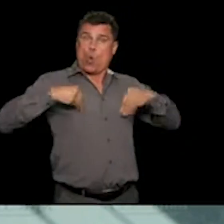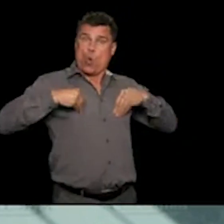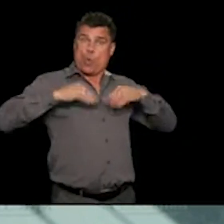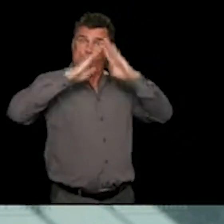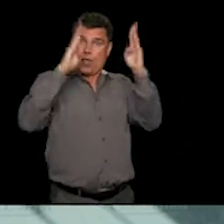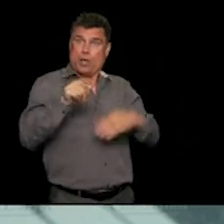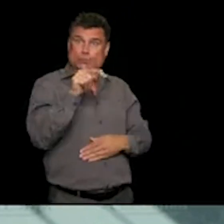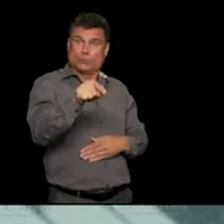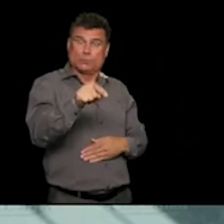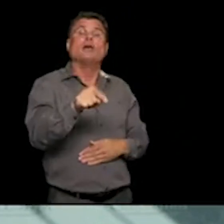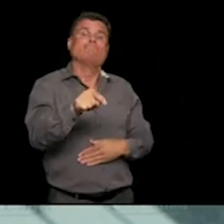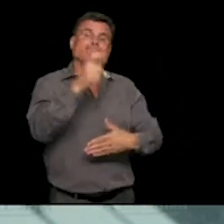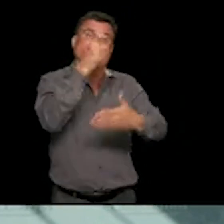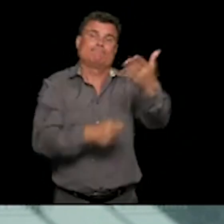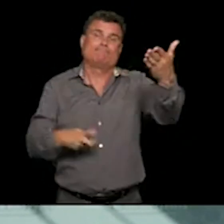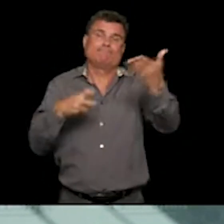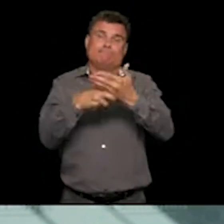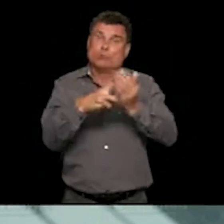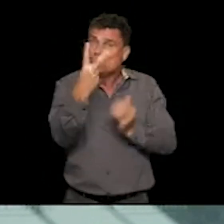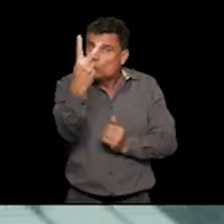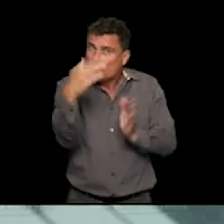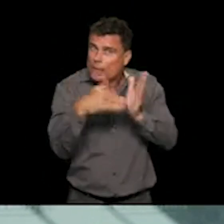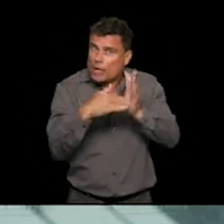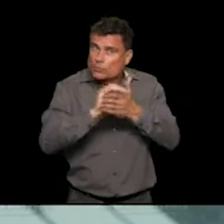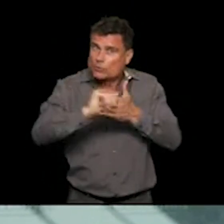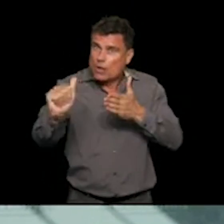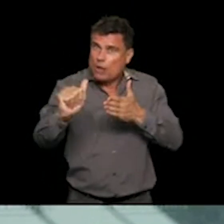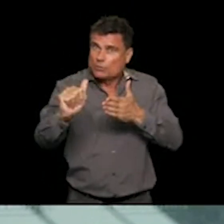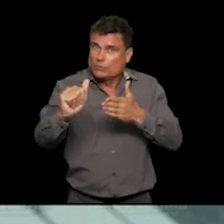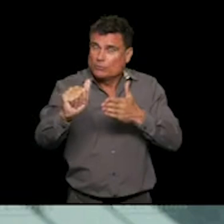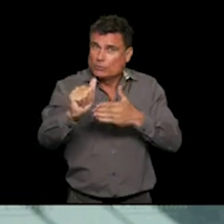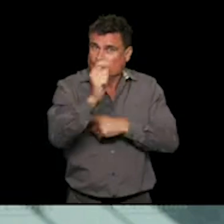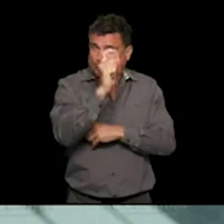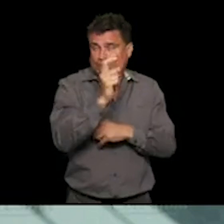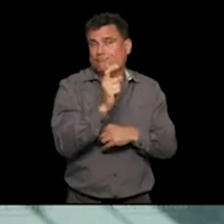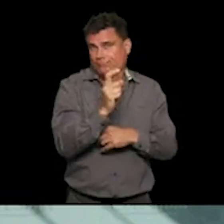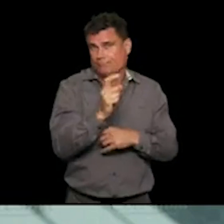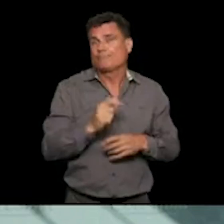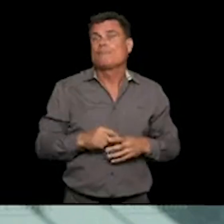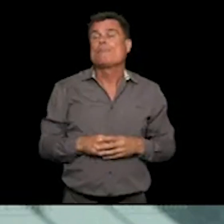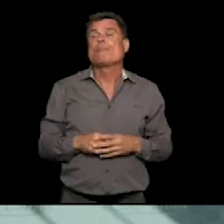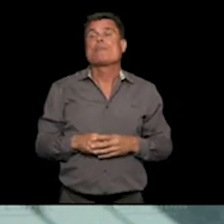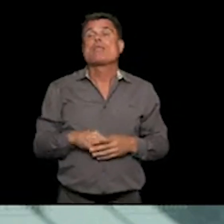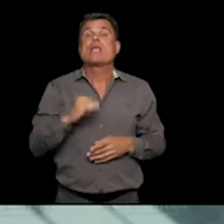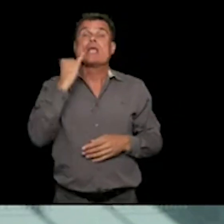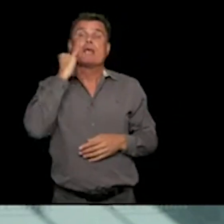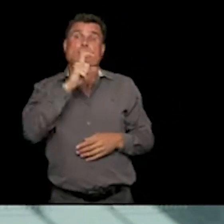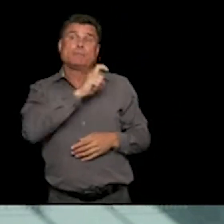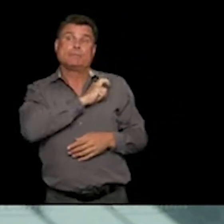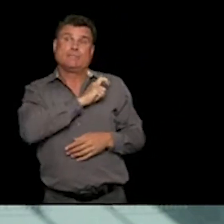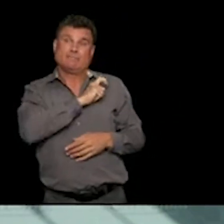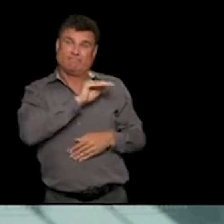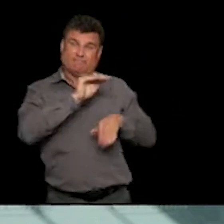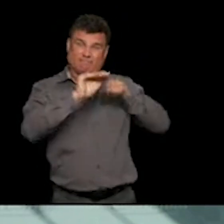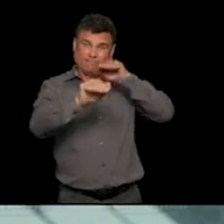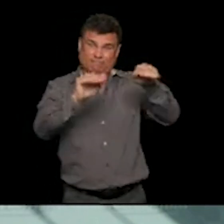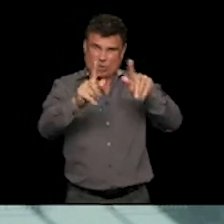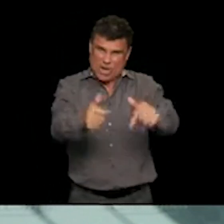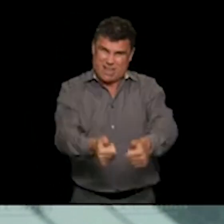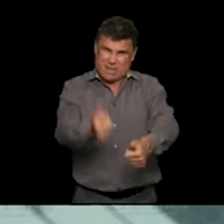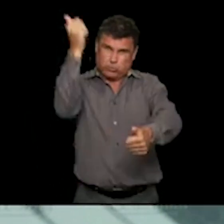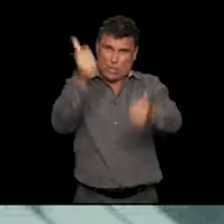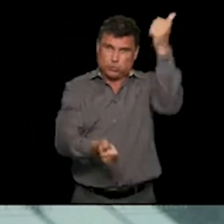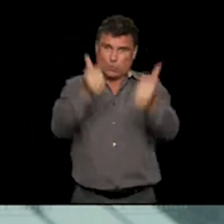$2,000 ticket. And for example, if the police indicated that people had to leave and they chose not to leave, or they were